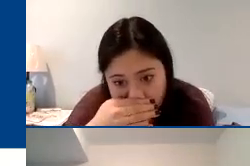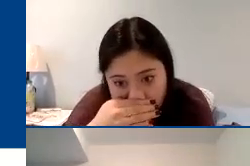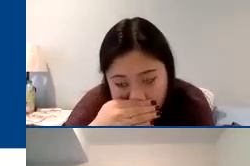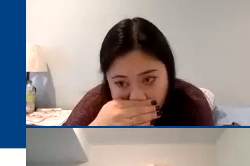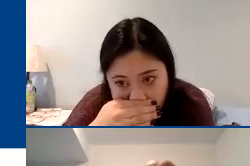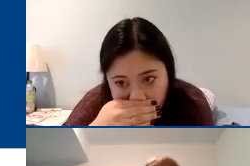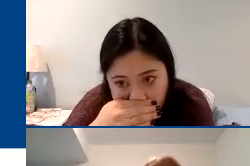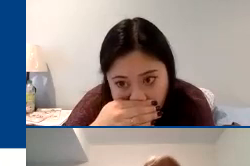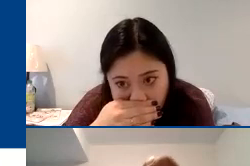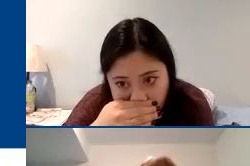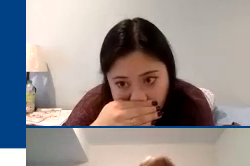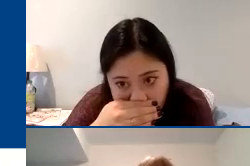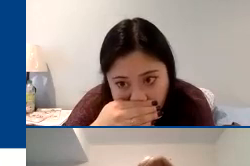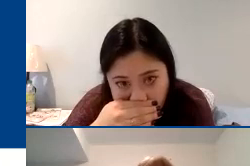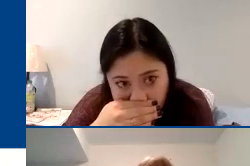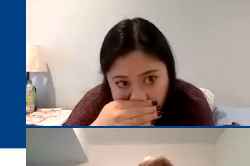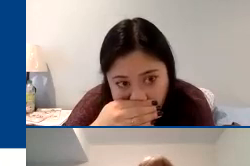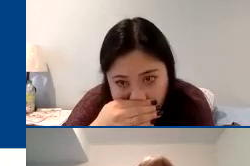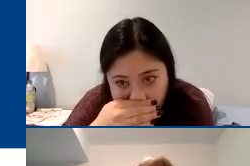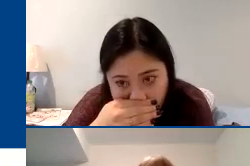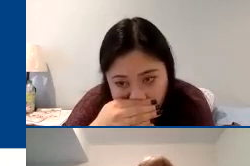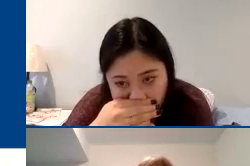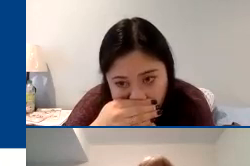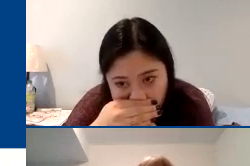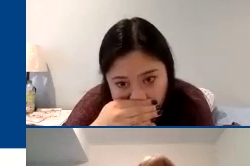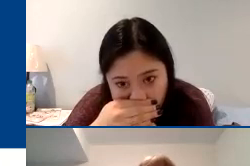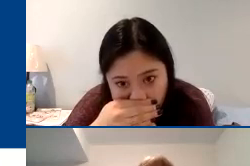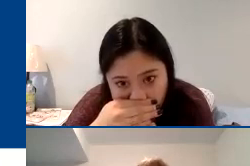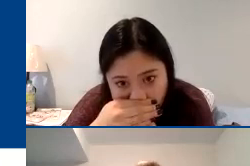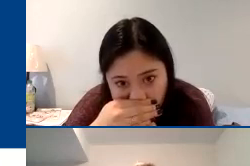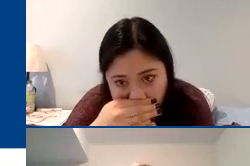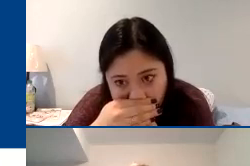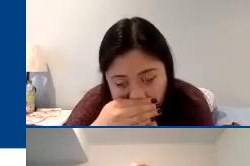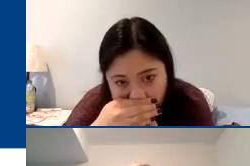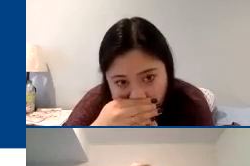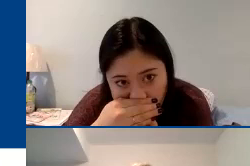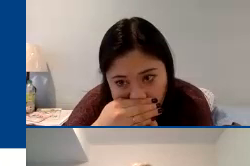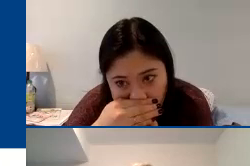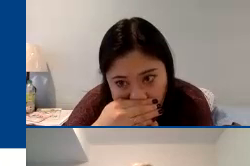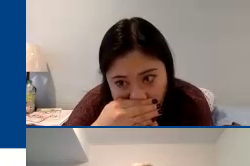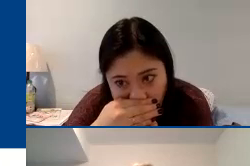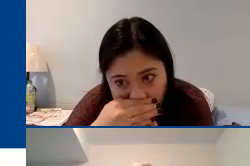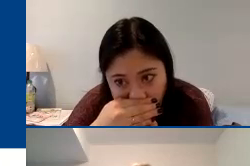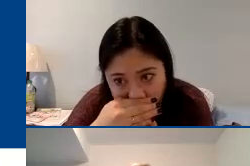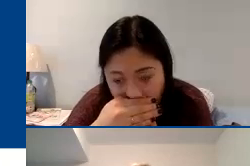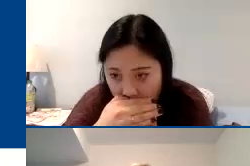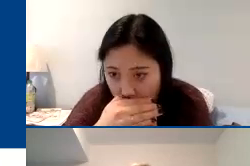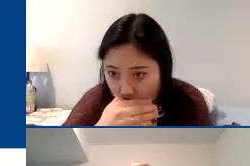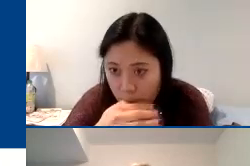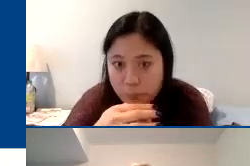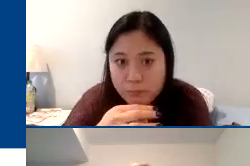codes that were added. There were 10 codes in the evaluation management section that were revised, and we did not have any codes that were